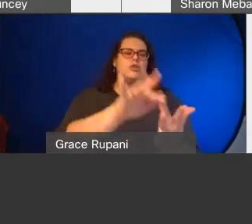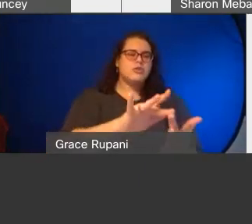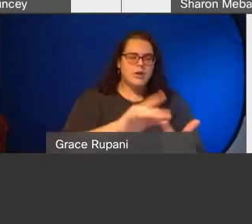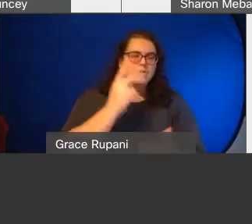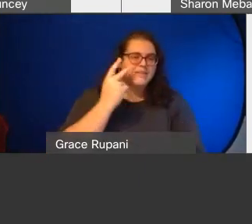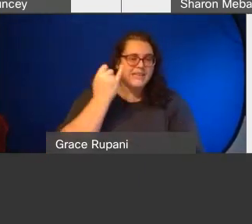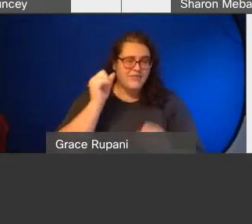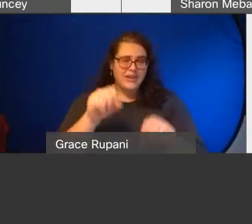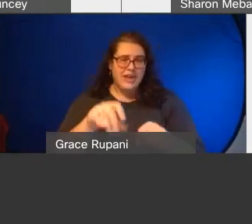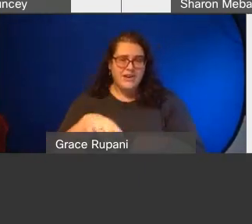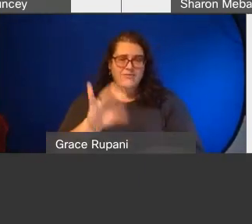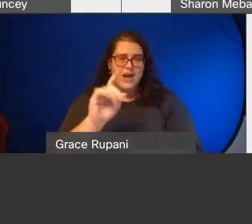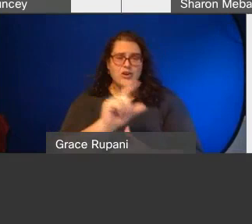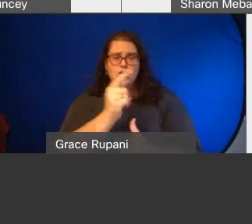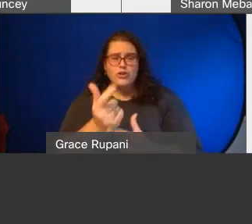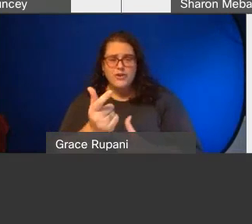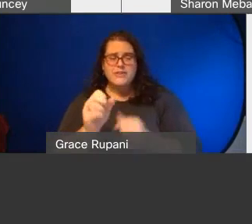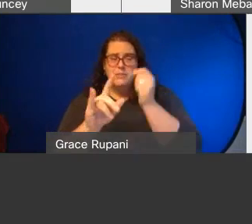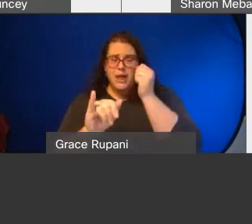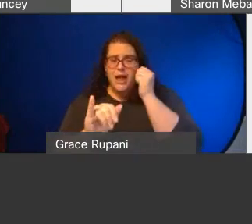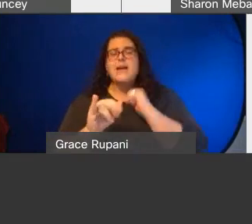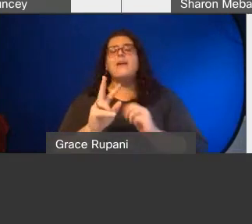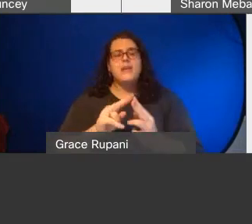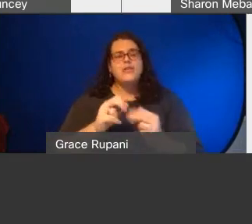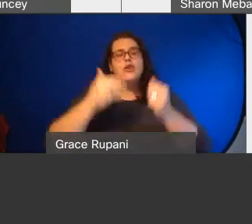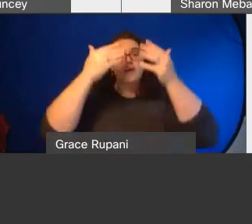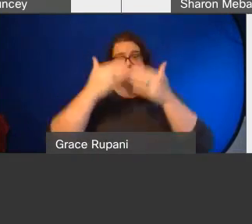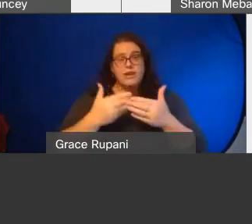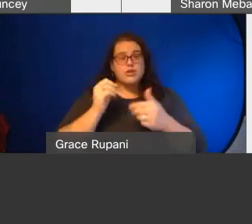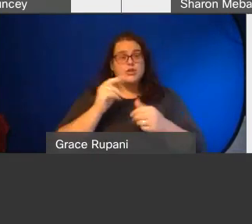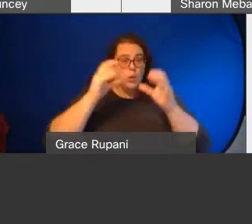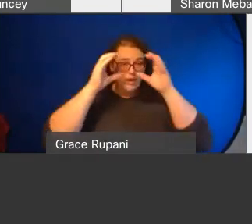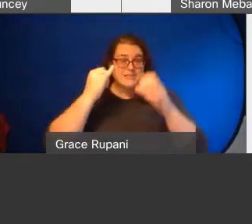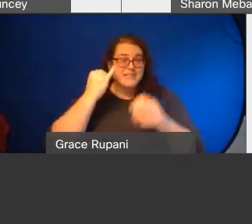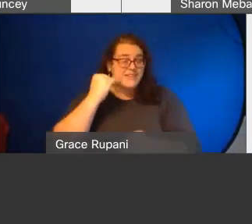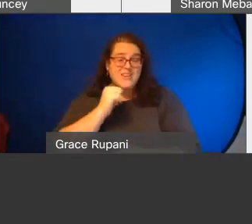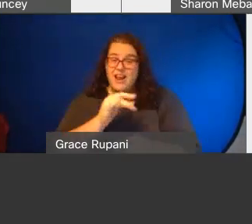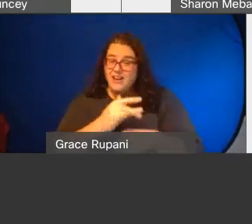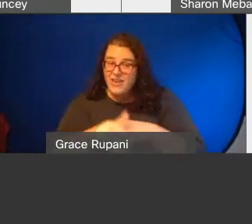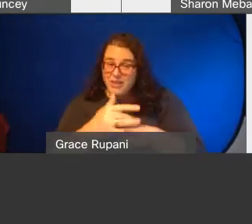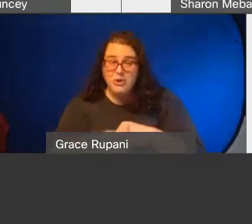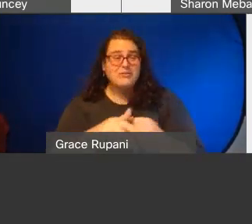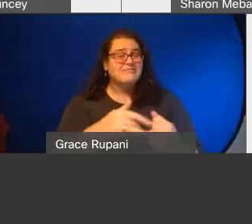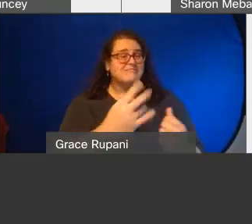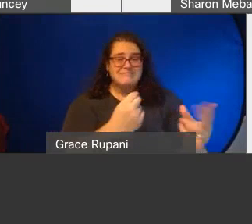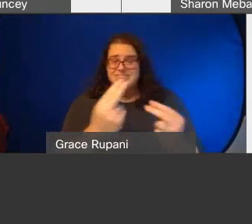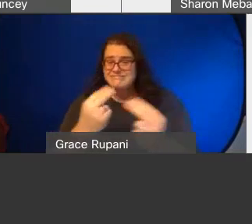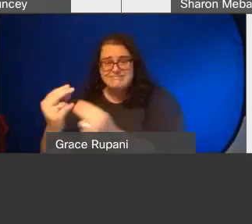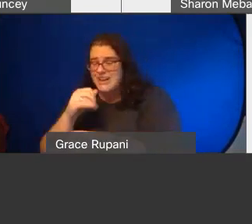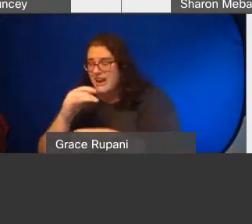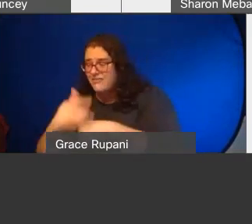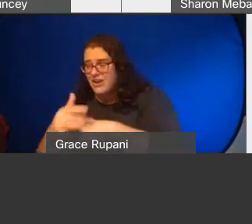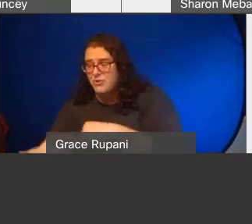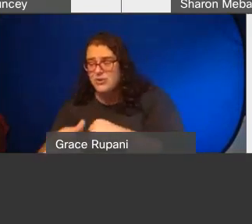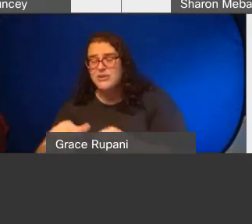get alternative supply of either face shields or goggles. If that's not available, safety glasses are crisis capacity